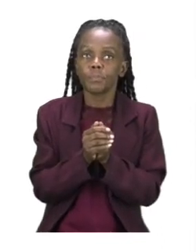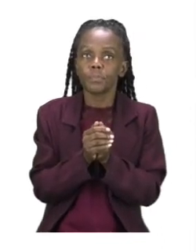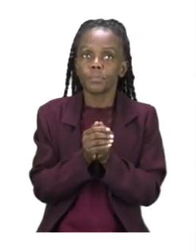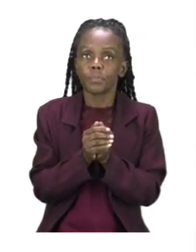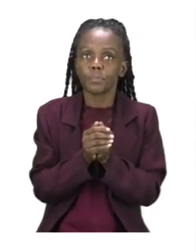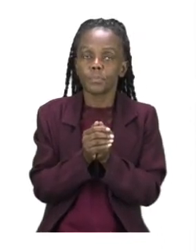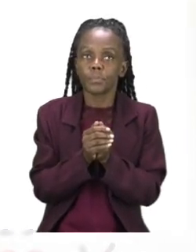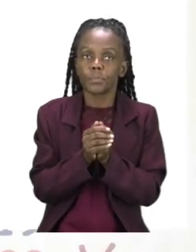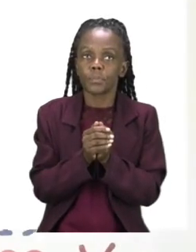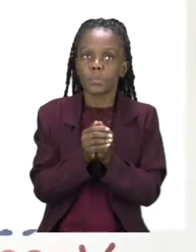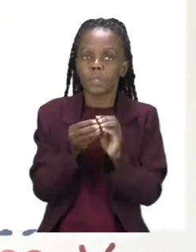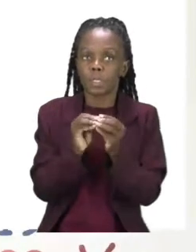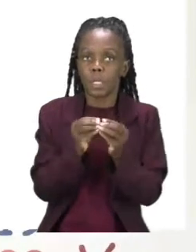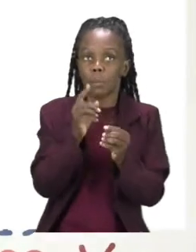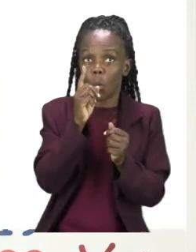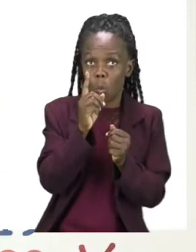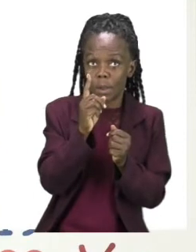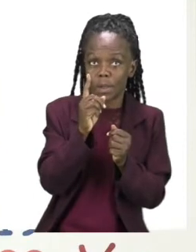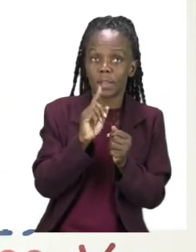So our number 1 says,